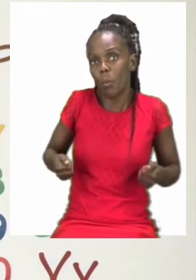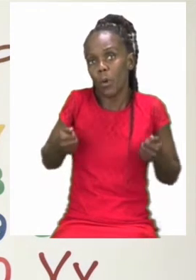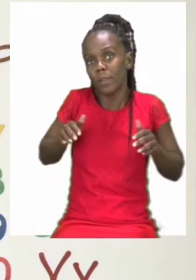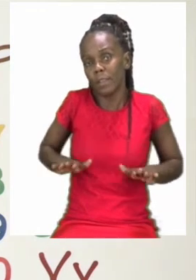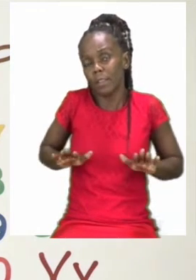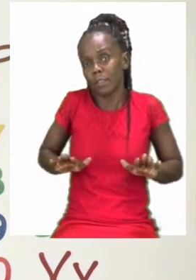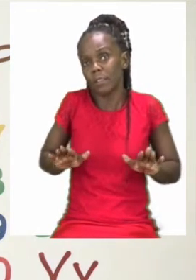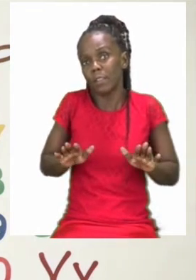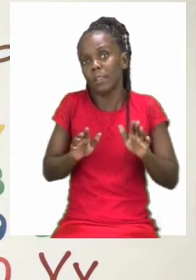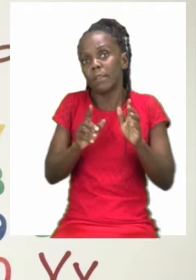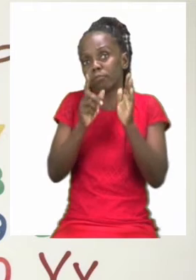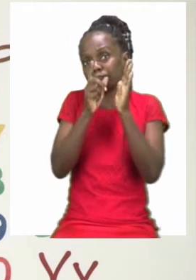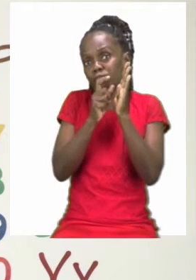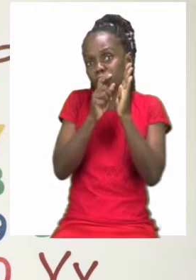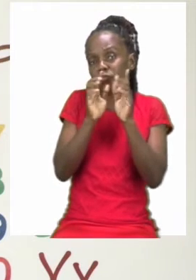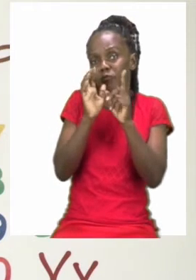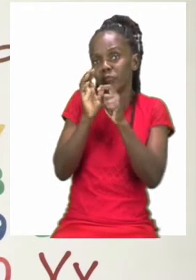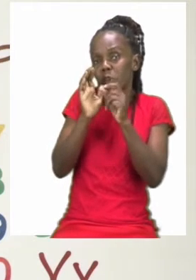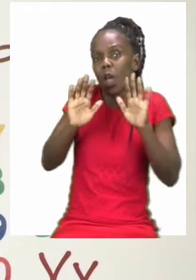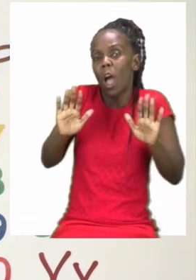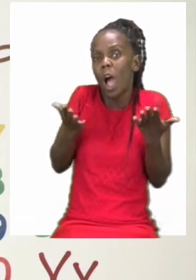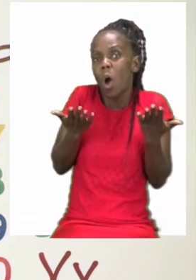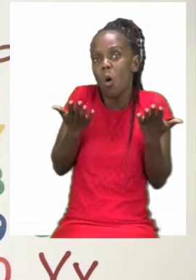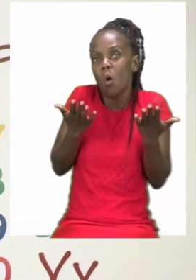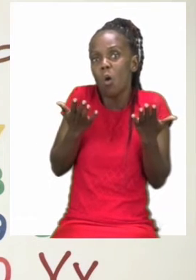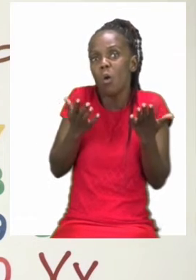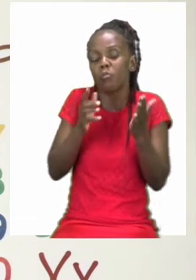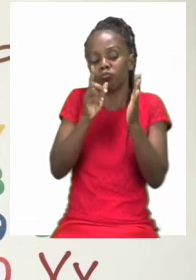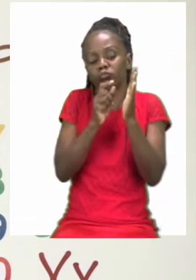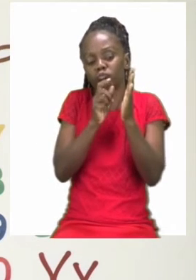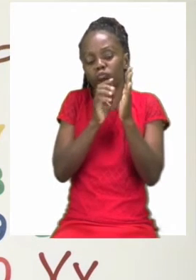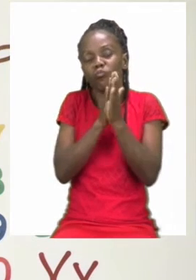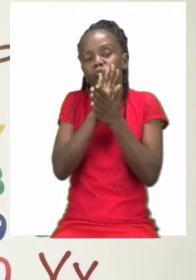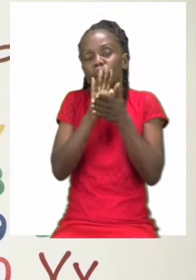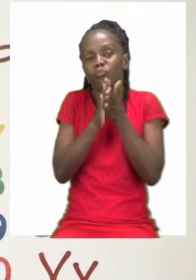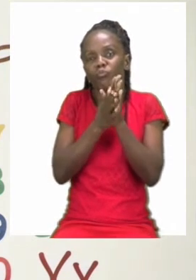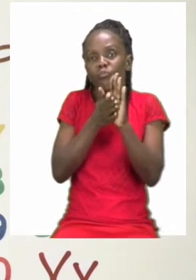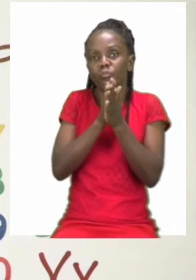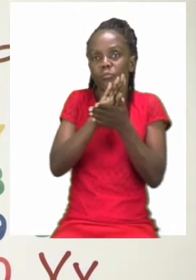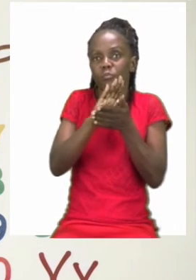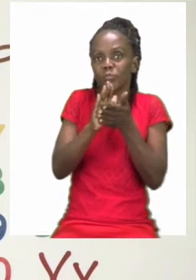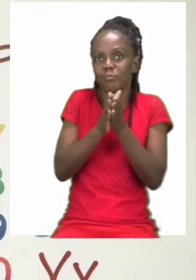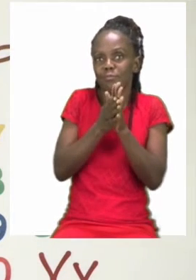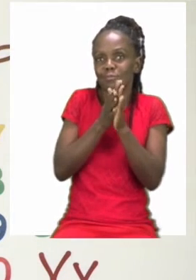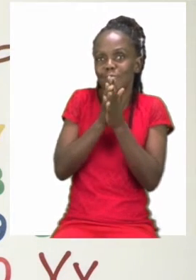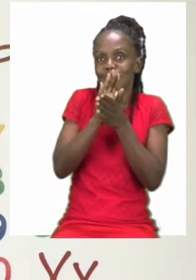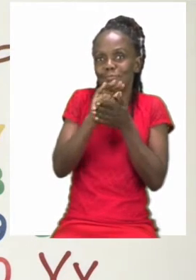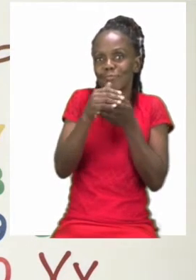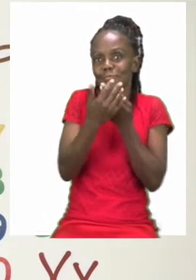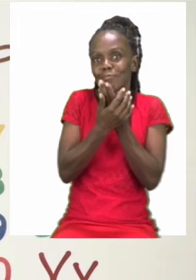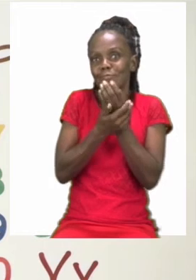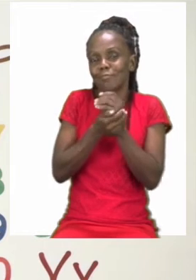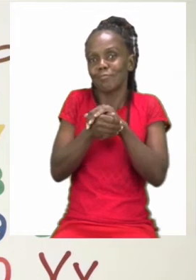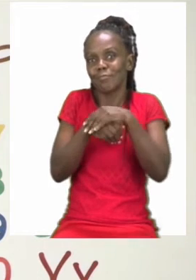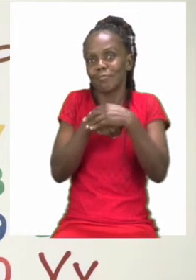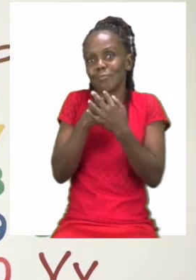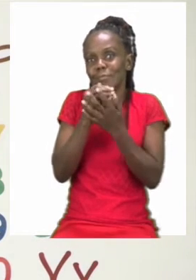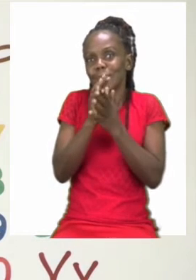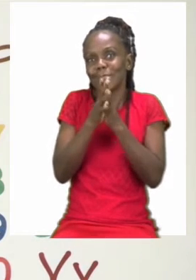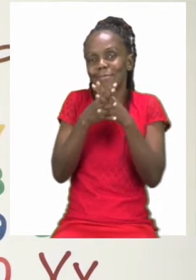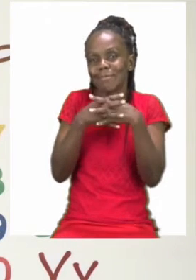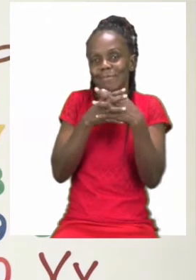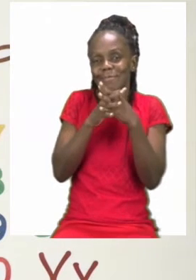by rubbing inside of our hands, around our hands, yes,